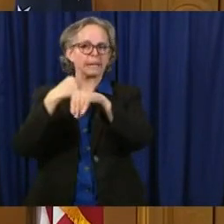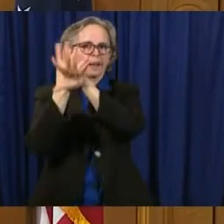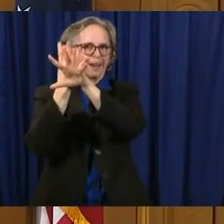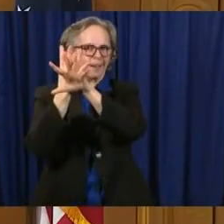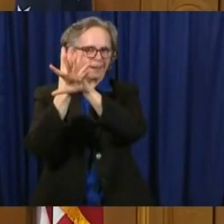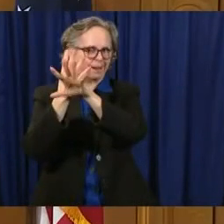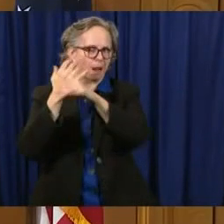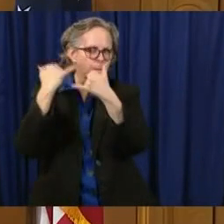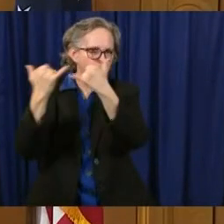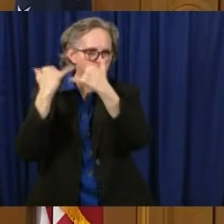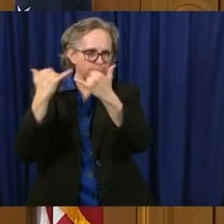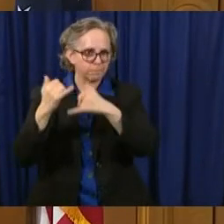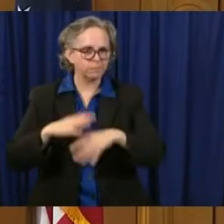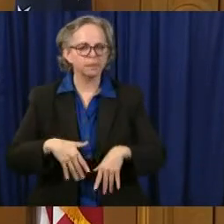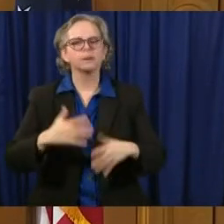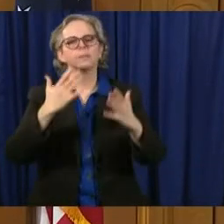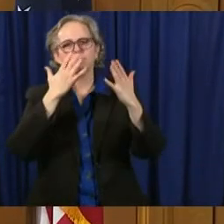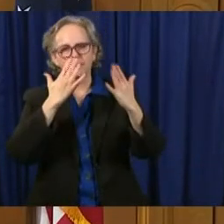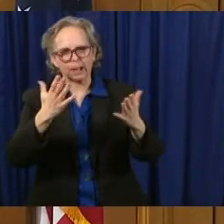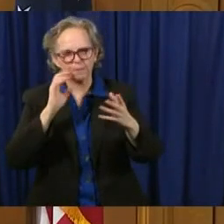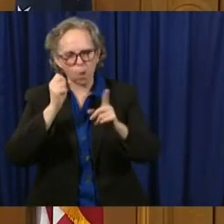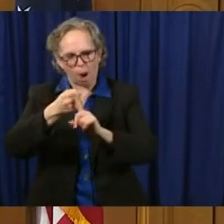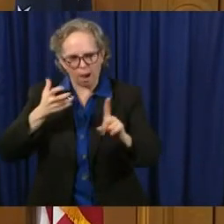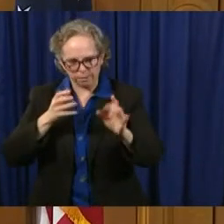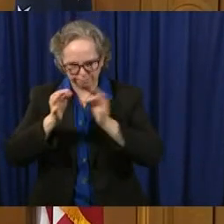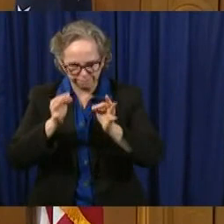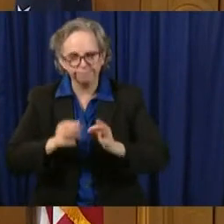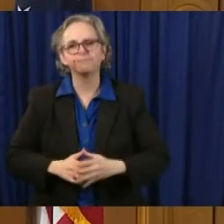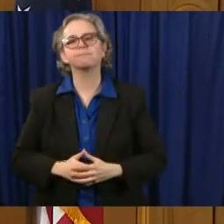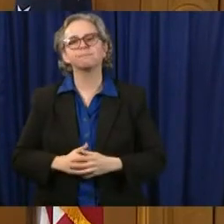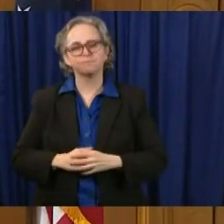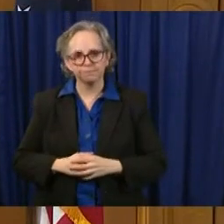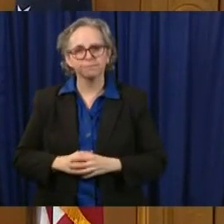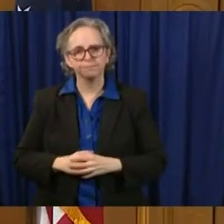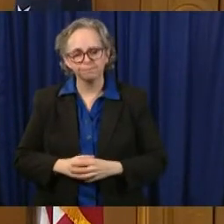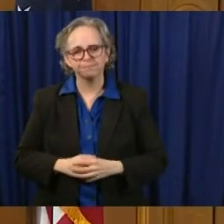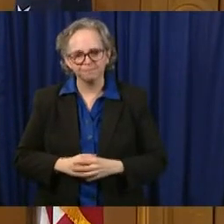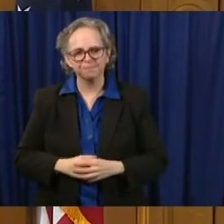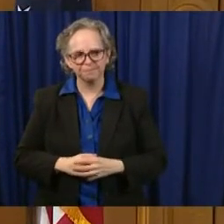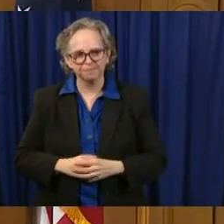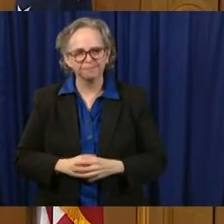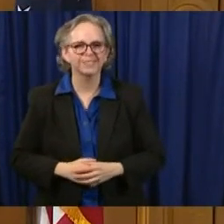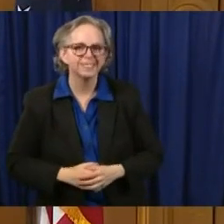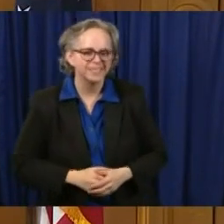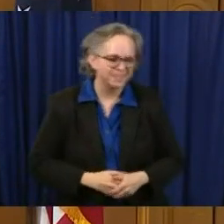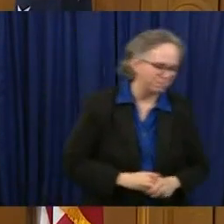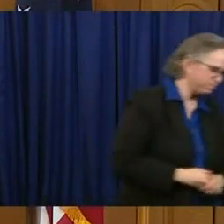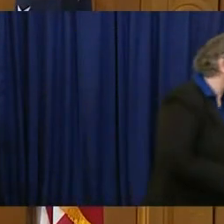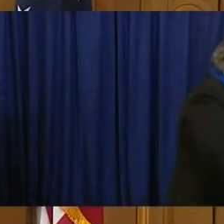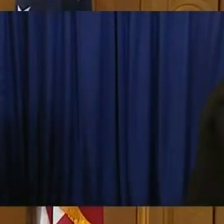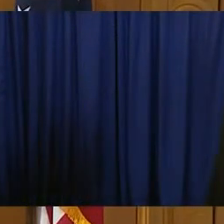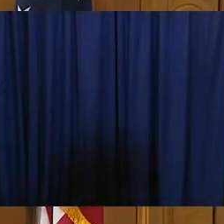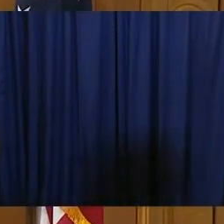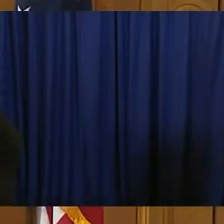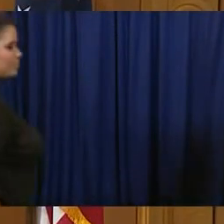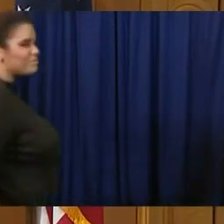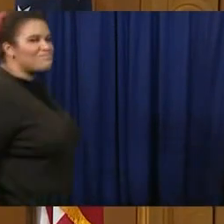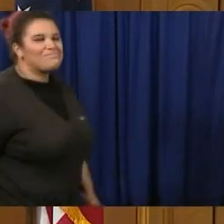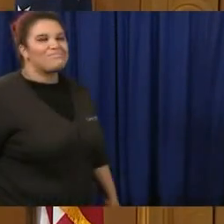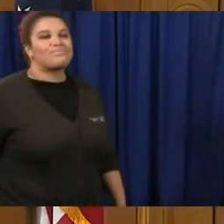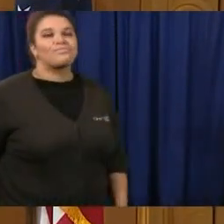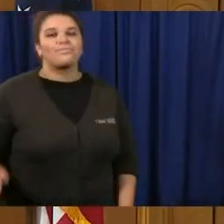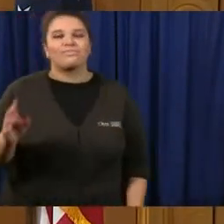Great. Thanks, Kim. Thank you. Thank you. Hi, Governor. It's Shane Stegmiller with Hannah News